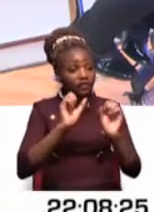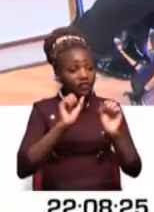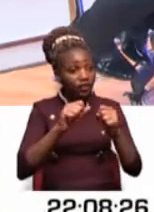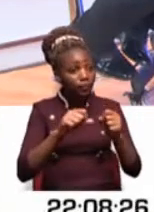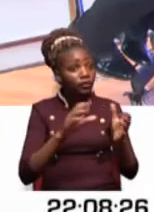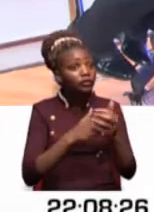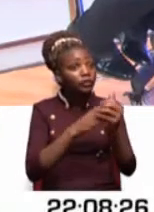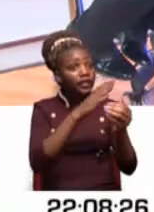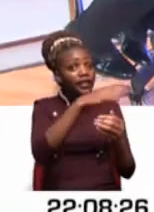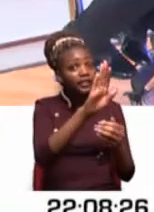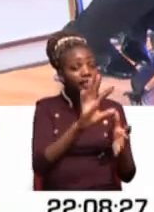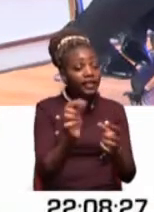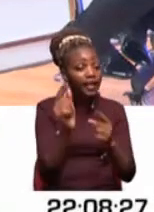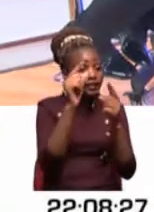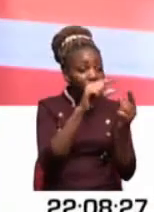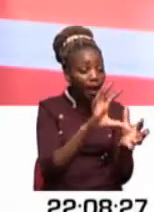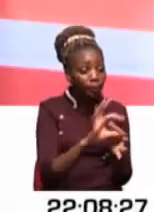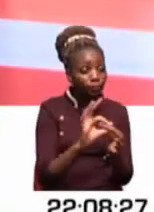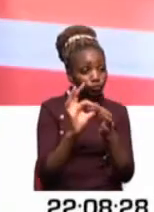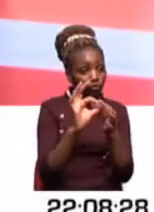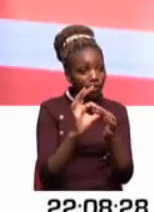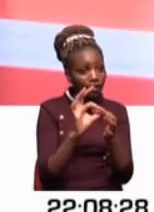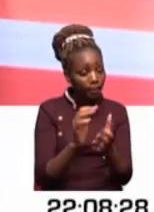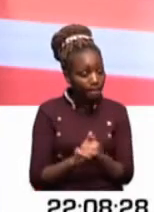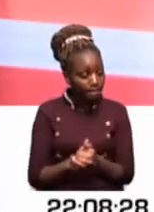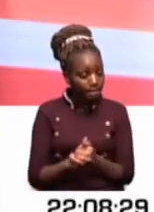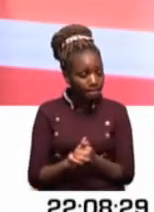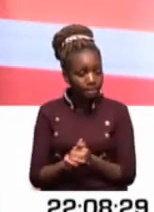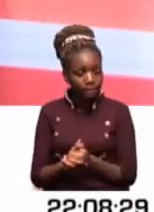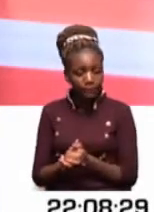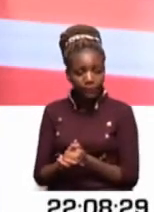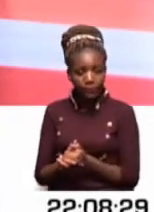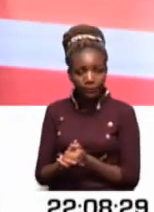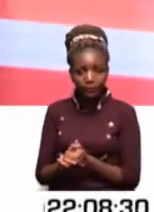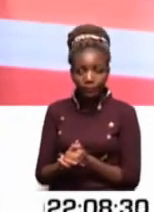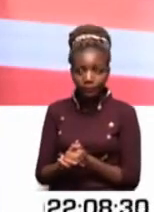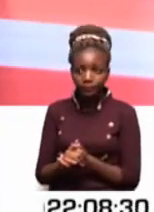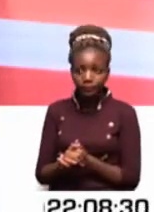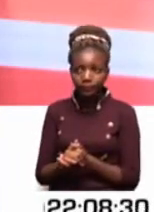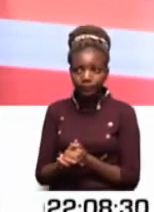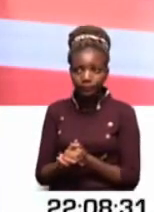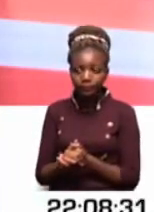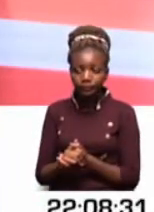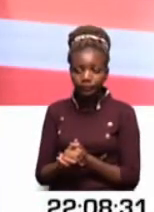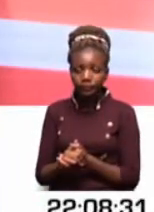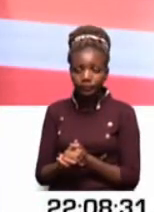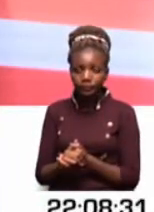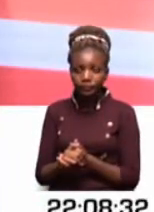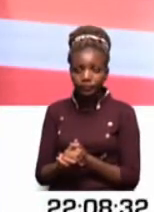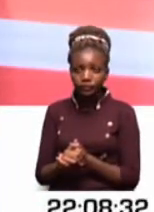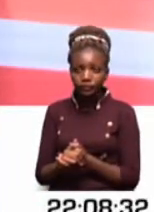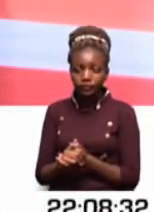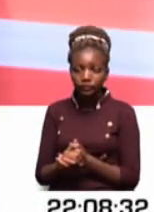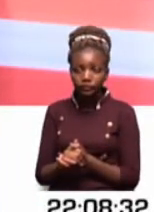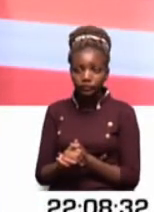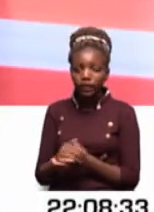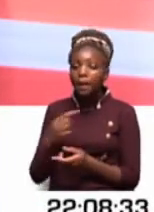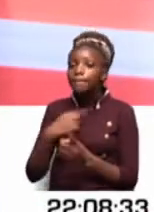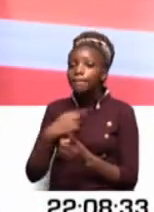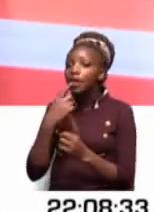point. Uh-huh. And you cannot just pour cold water uh-huh. on this thing that is actually being. I'm telling you about the Germans.